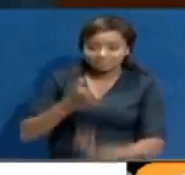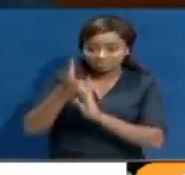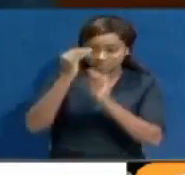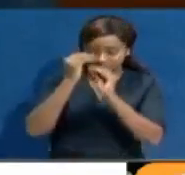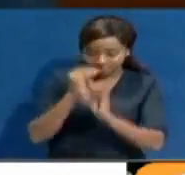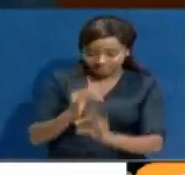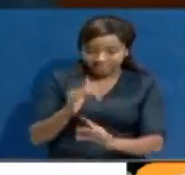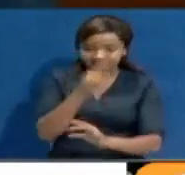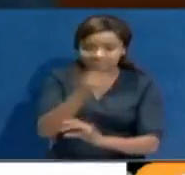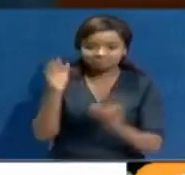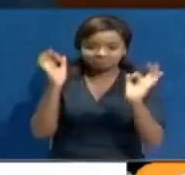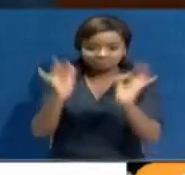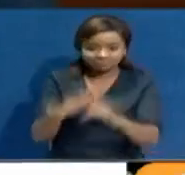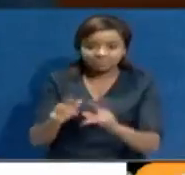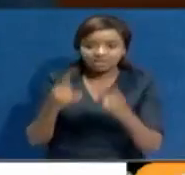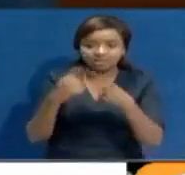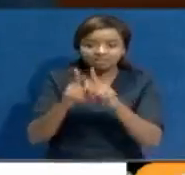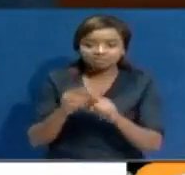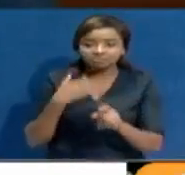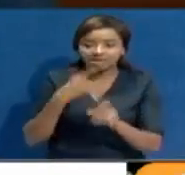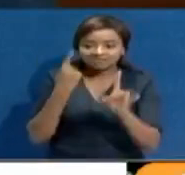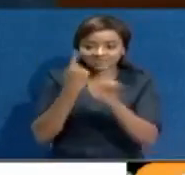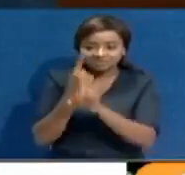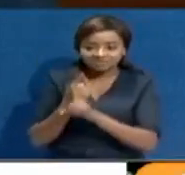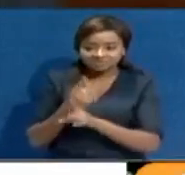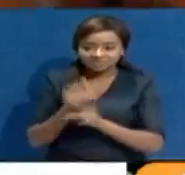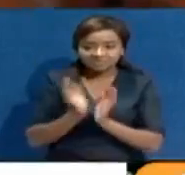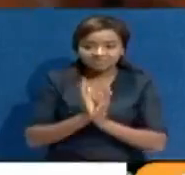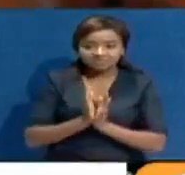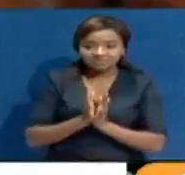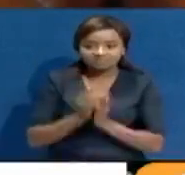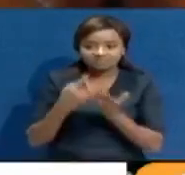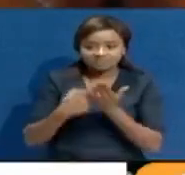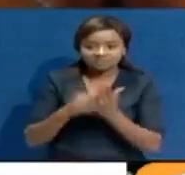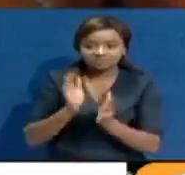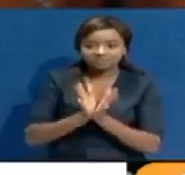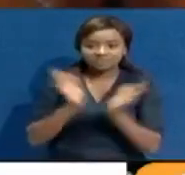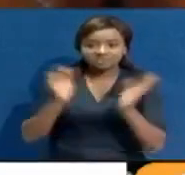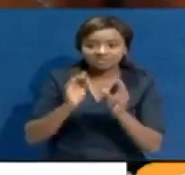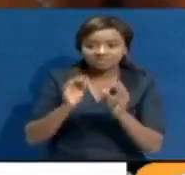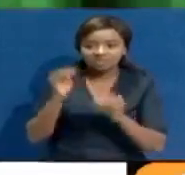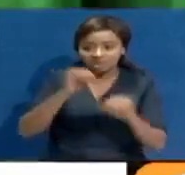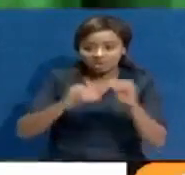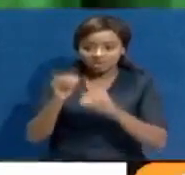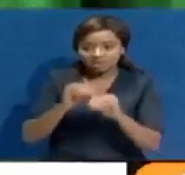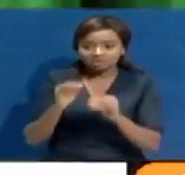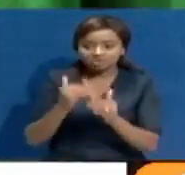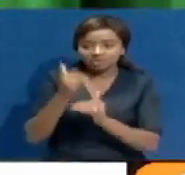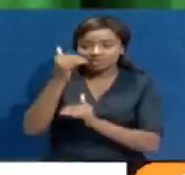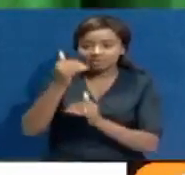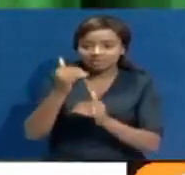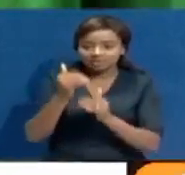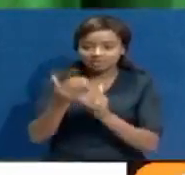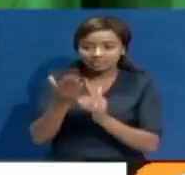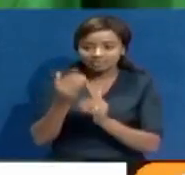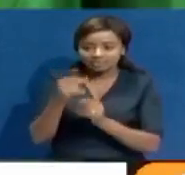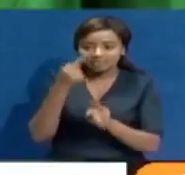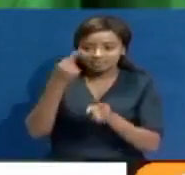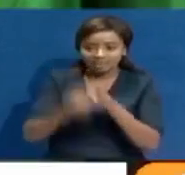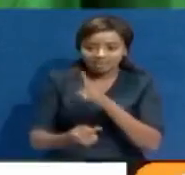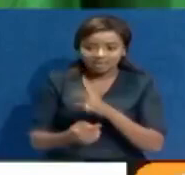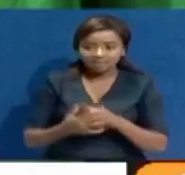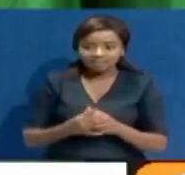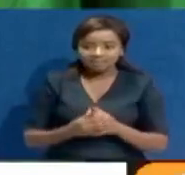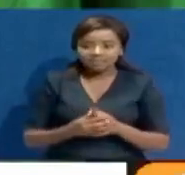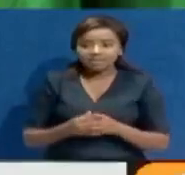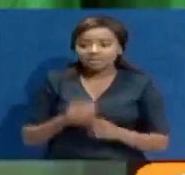here assembled. And the emerging formations ahead of the next general election, barely a year and a half away. It's a full